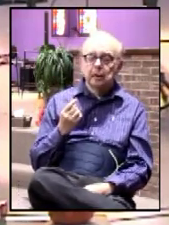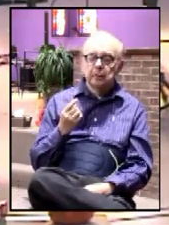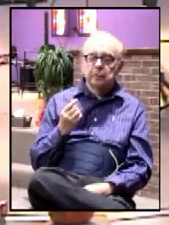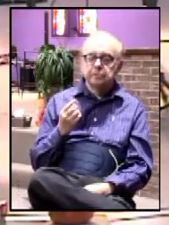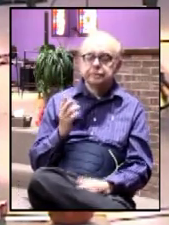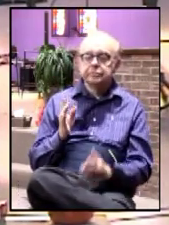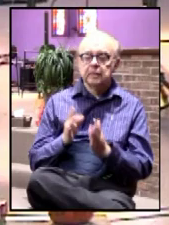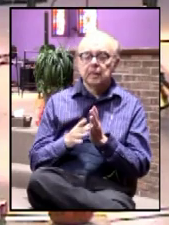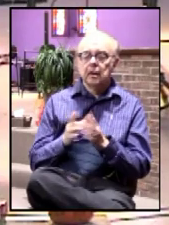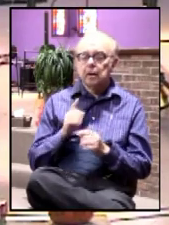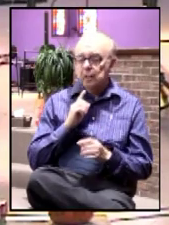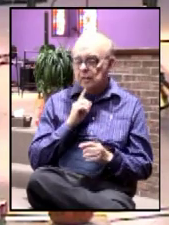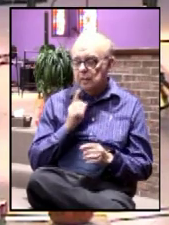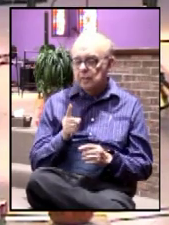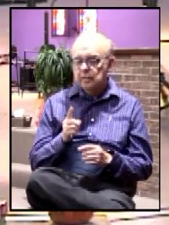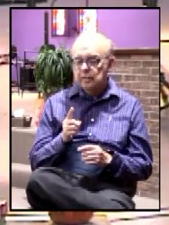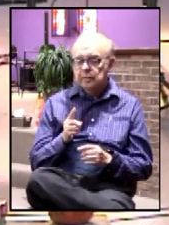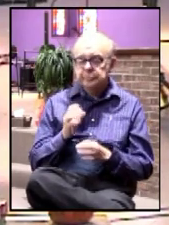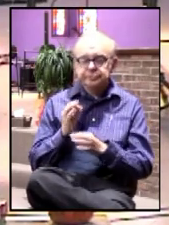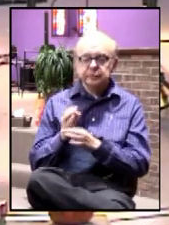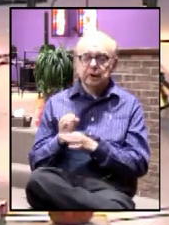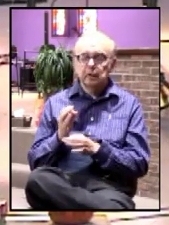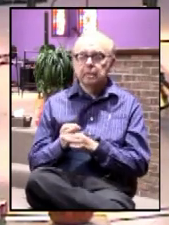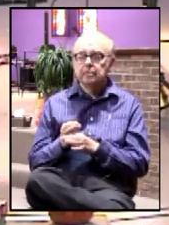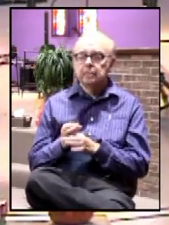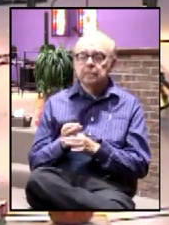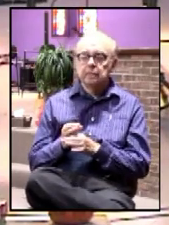He promised is faithful.